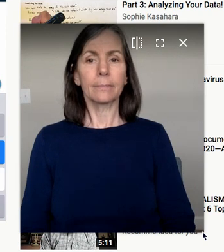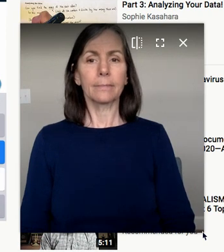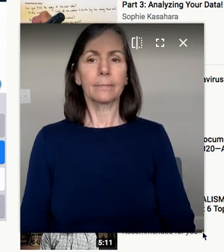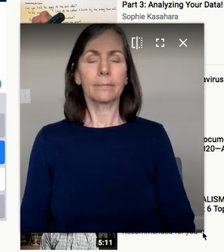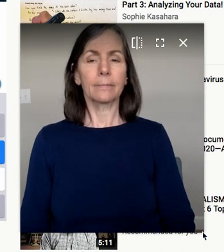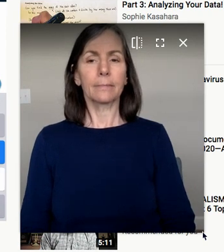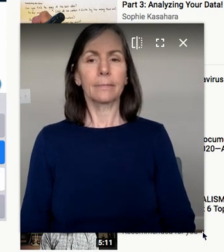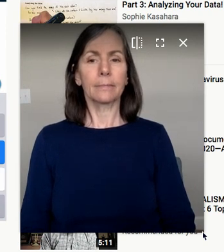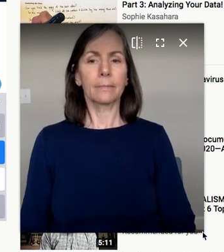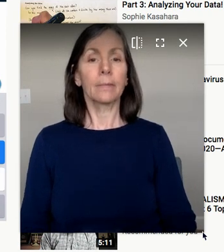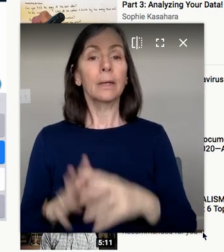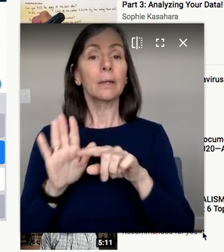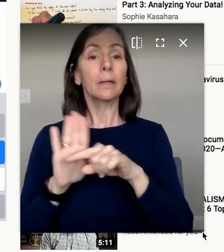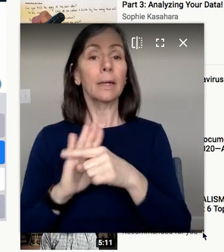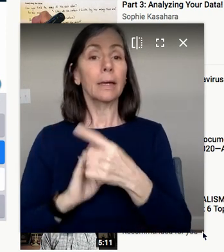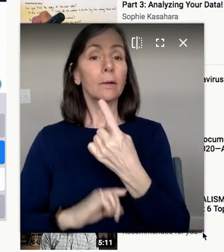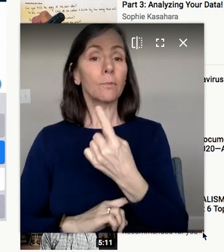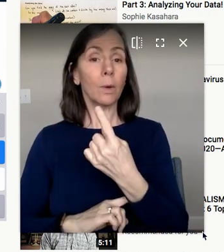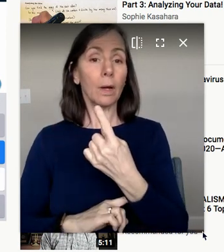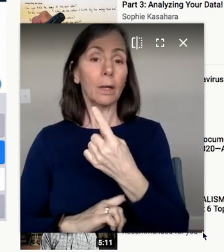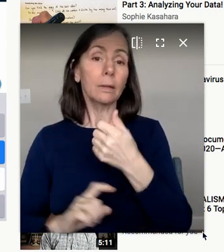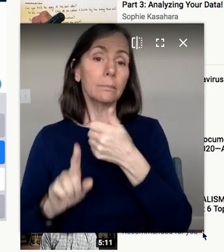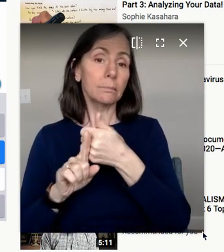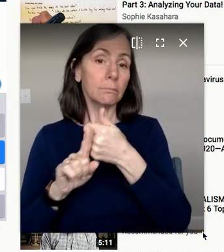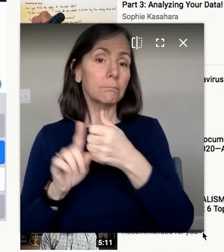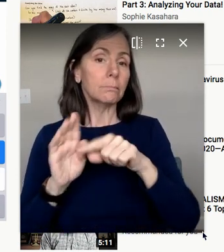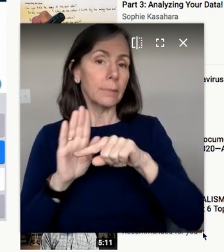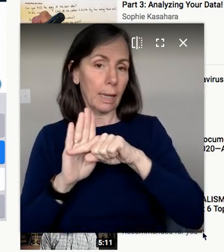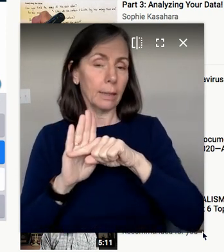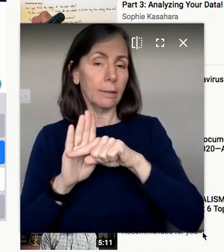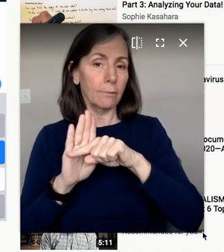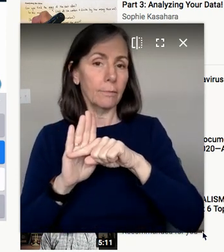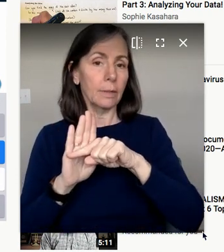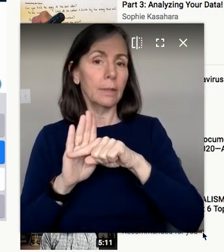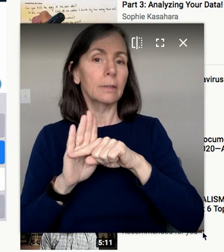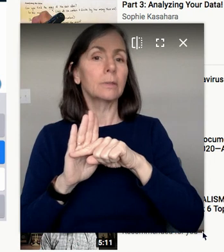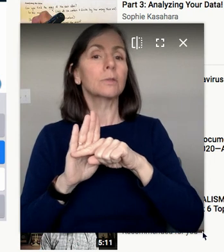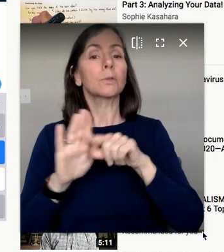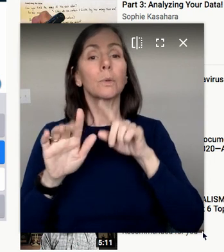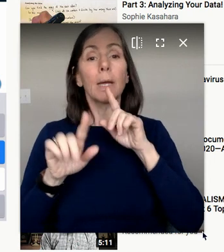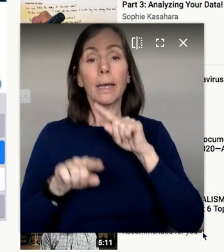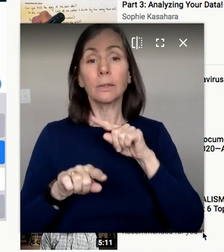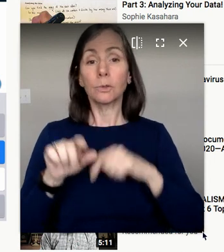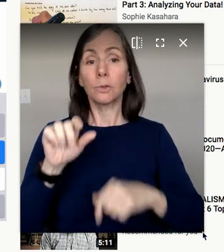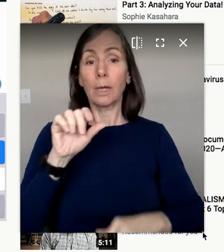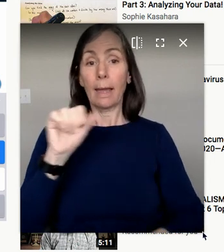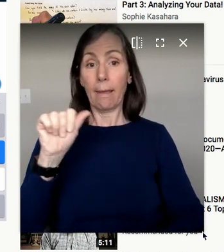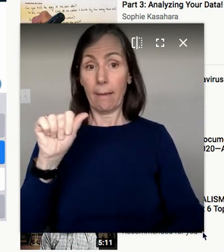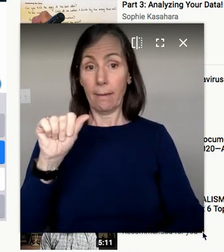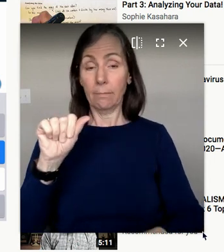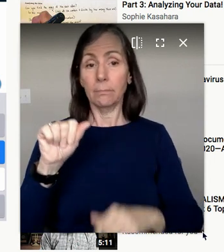Negative 1 is negative, so I'm going to put an A.